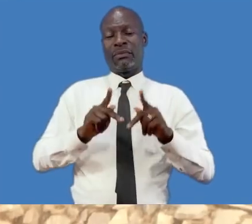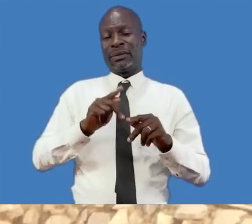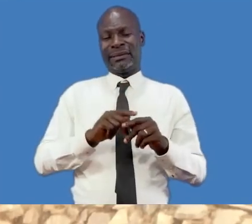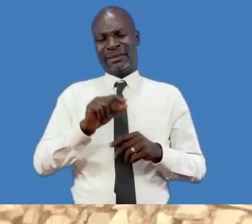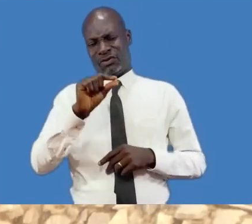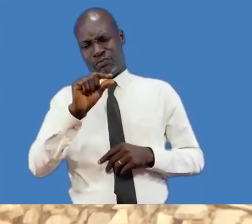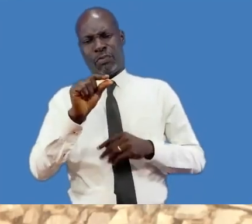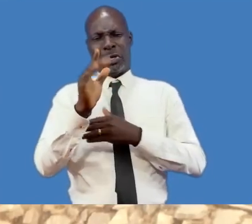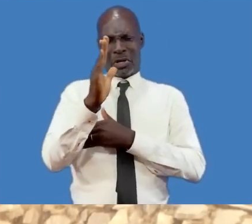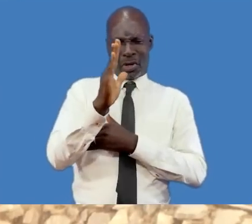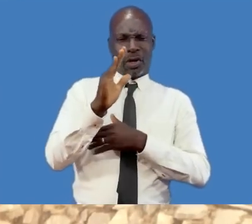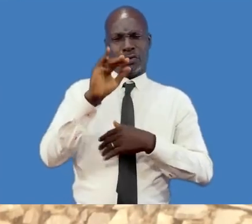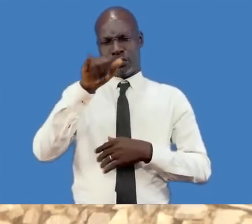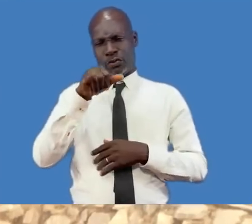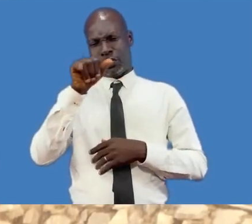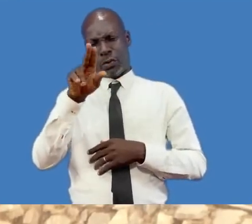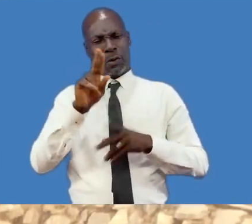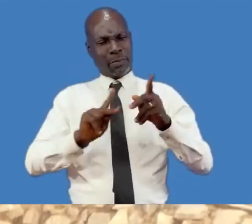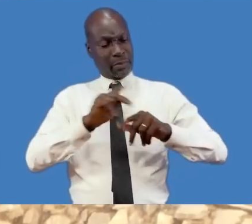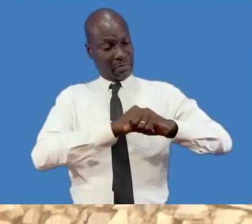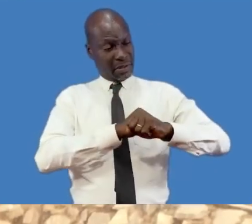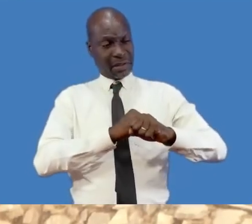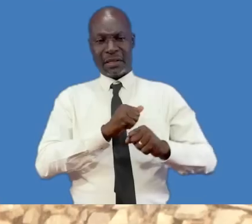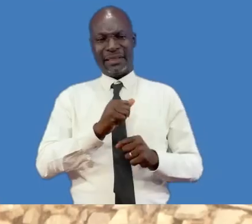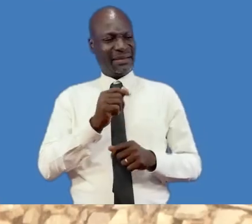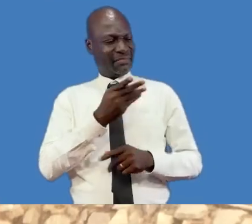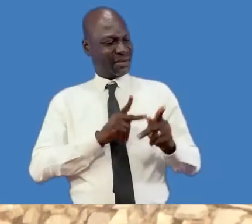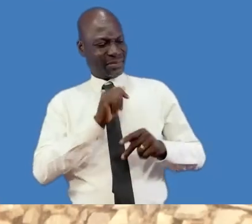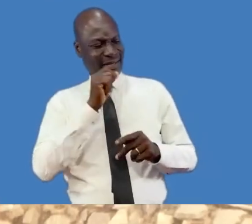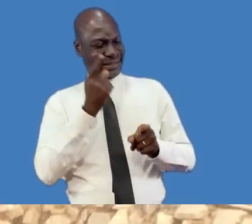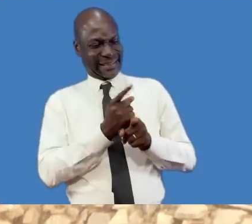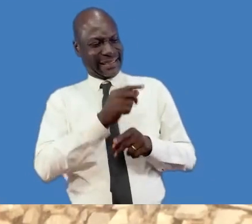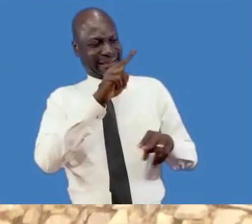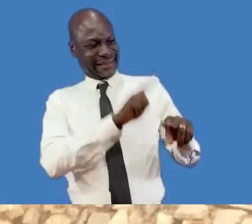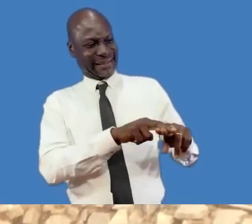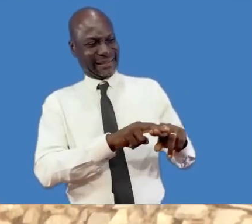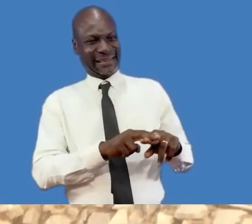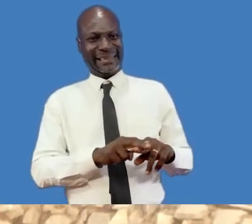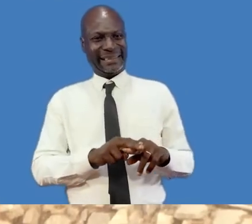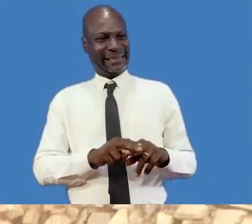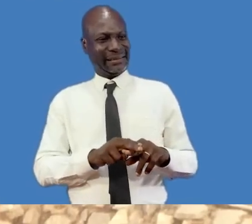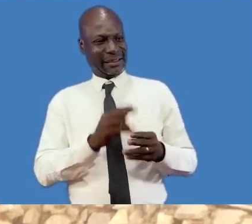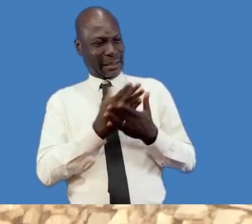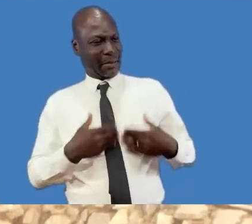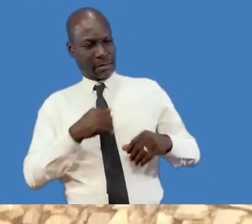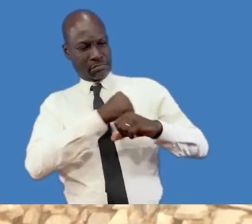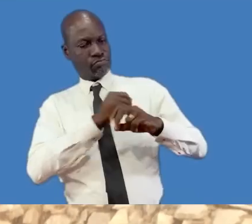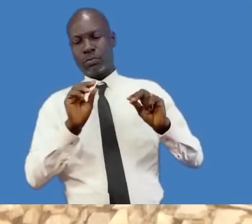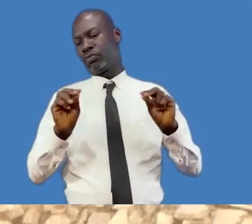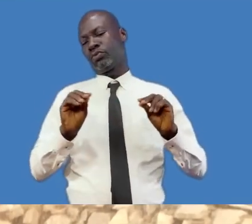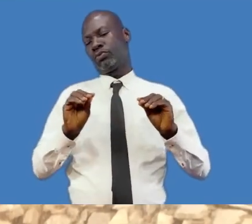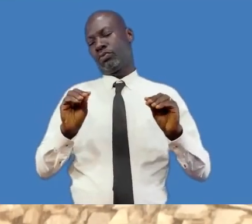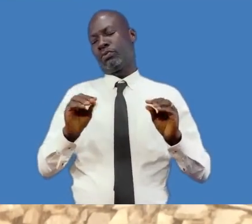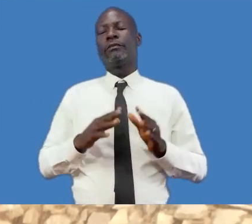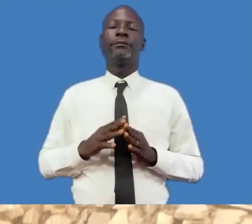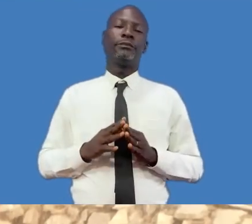abosonsom ani enurosam ani ade na omde ba omo bra no enya sa wote ho no mo a na obosom bi aba abebo ho ban se de ya na omo eclaim